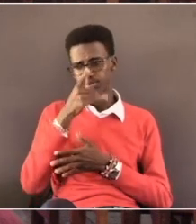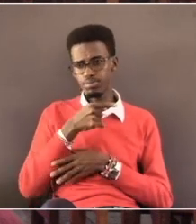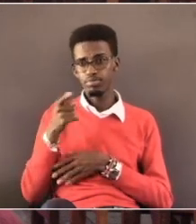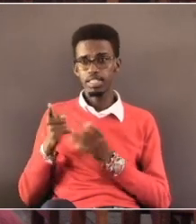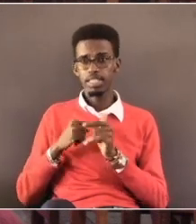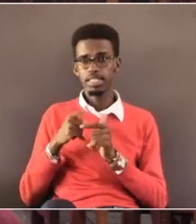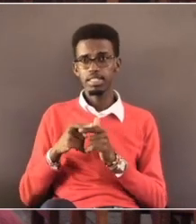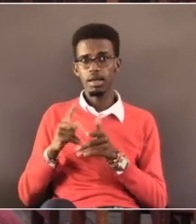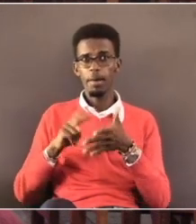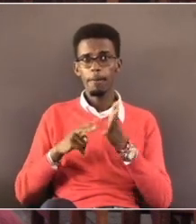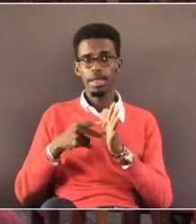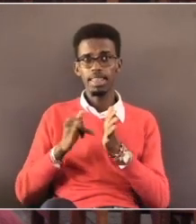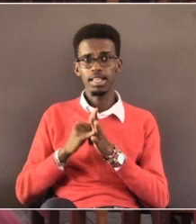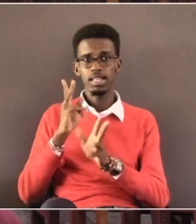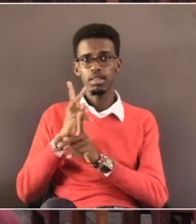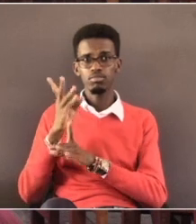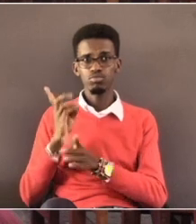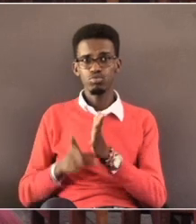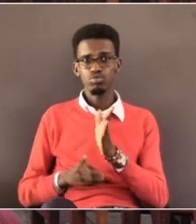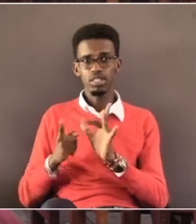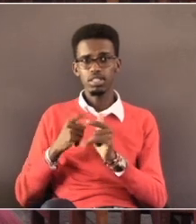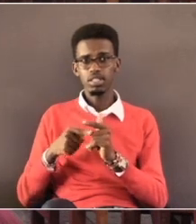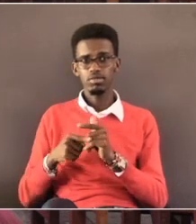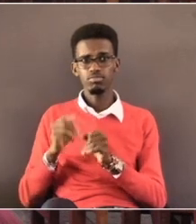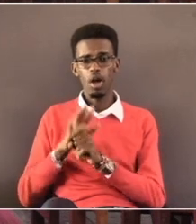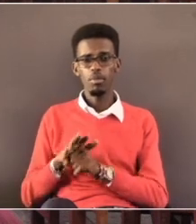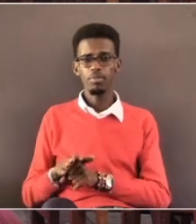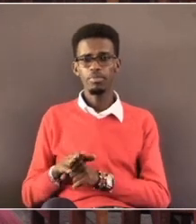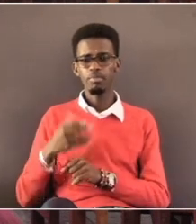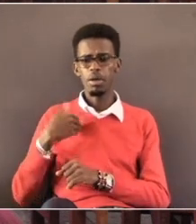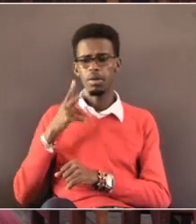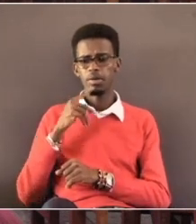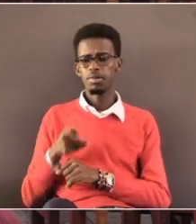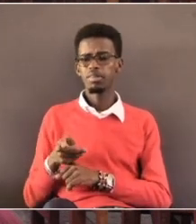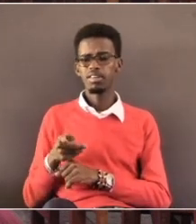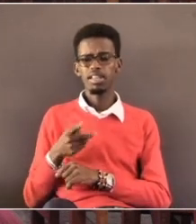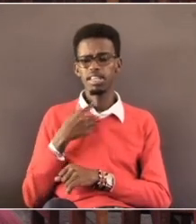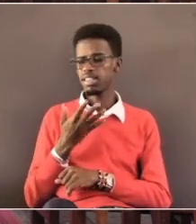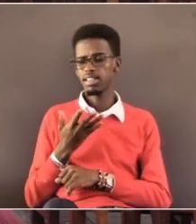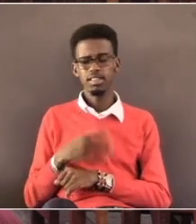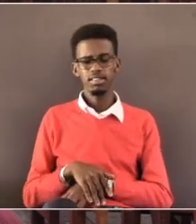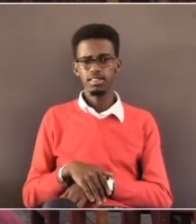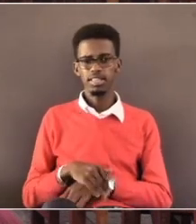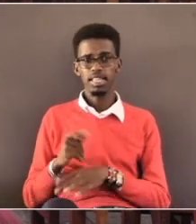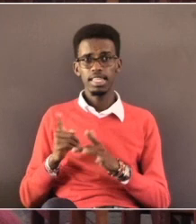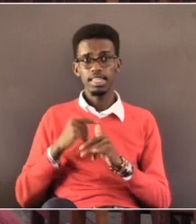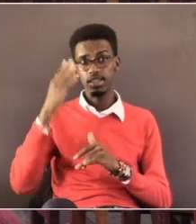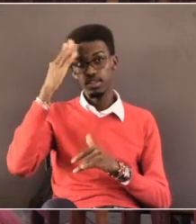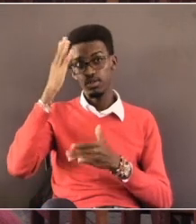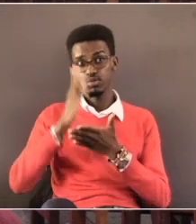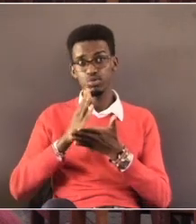And criticism means you are being put down, like you're being belittled. Someone is looking down on you. If you realize that